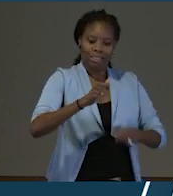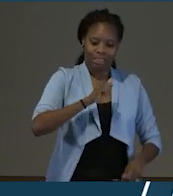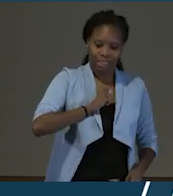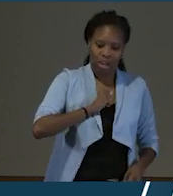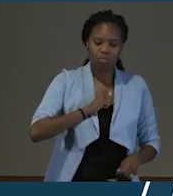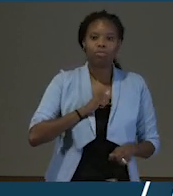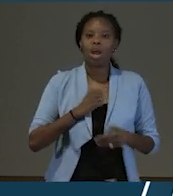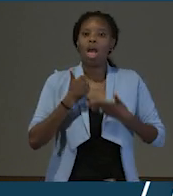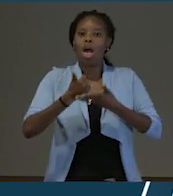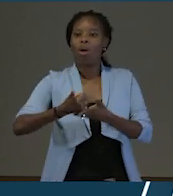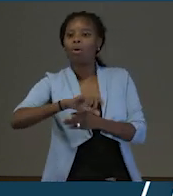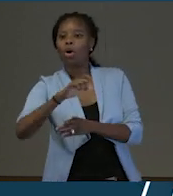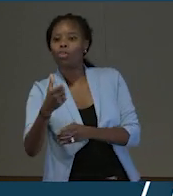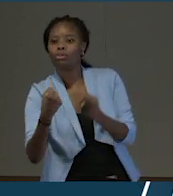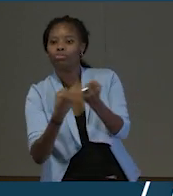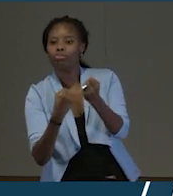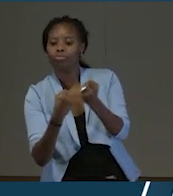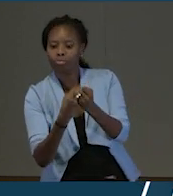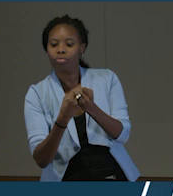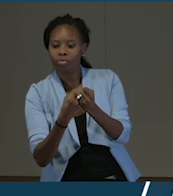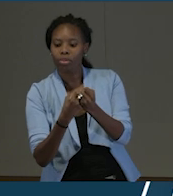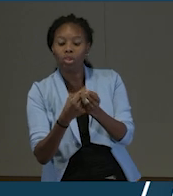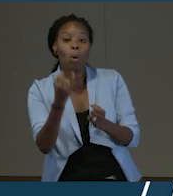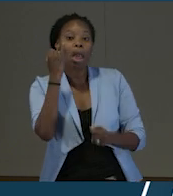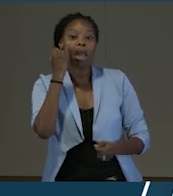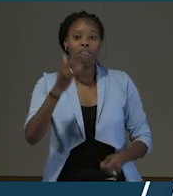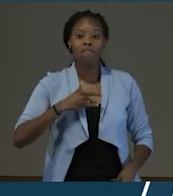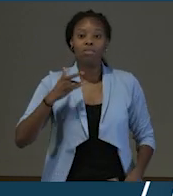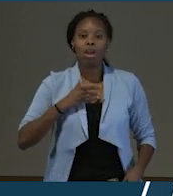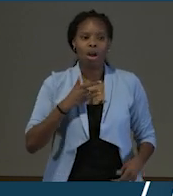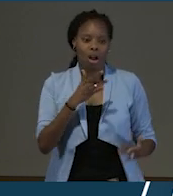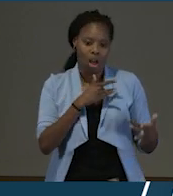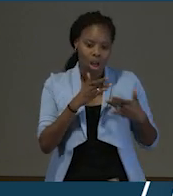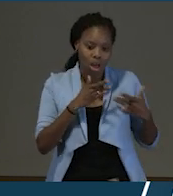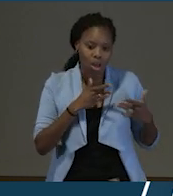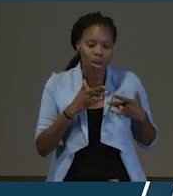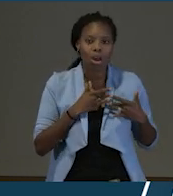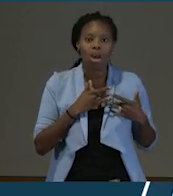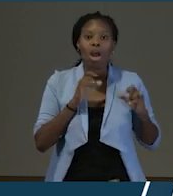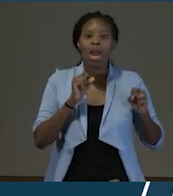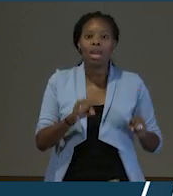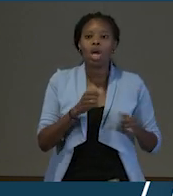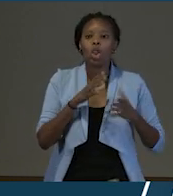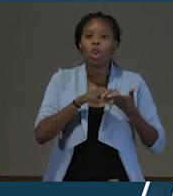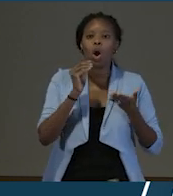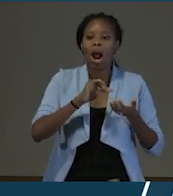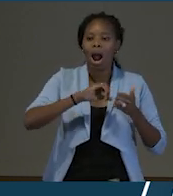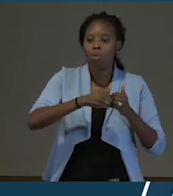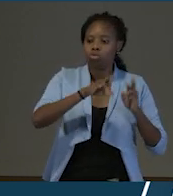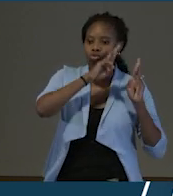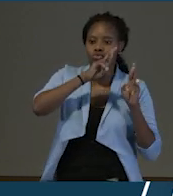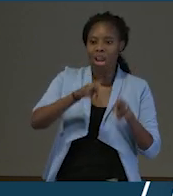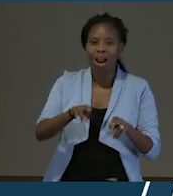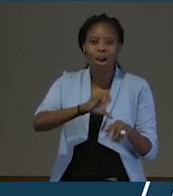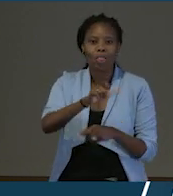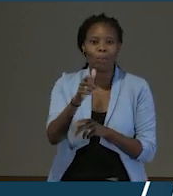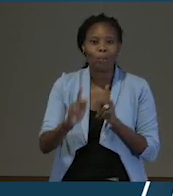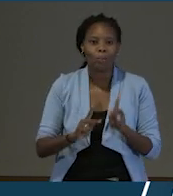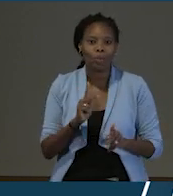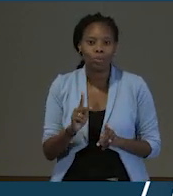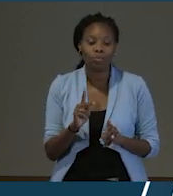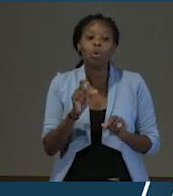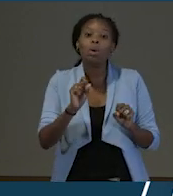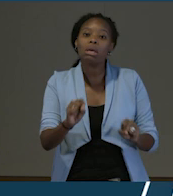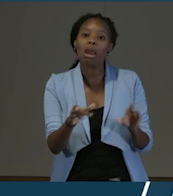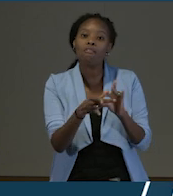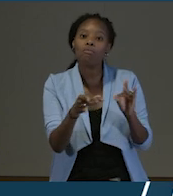So likewise, reinforce when they show concern or react to others' feelings. You can use phrases like, "That was so kind of you